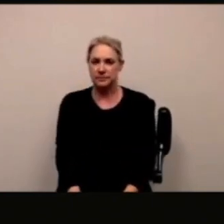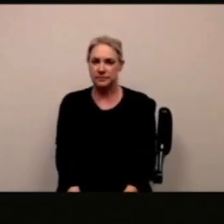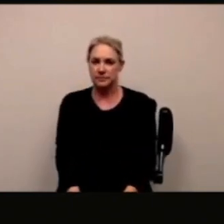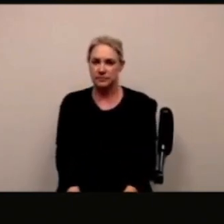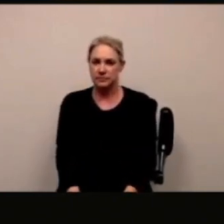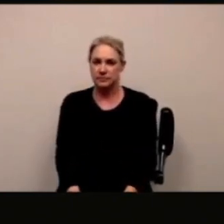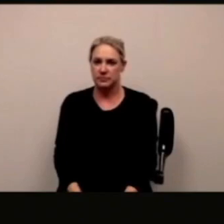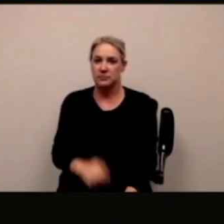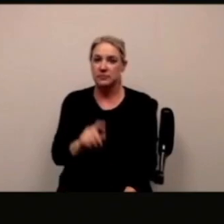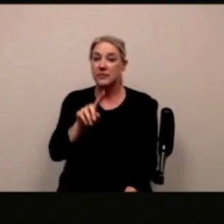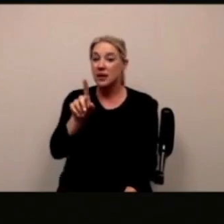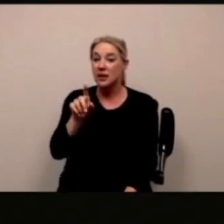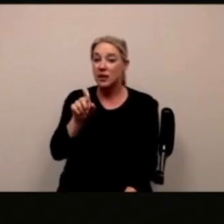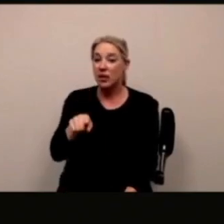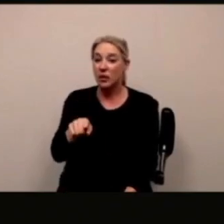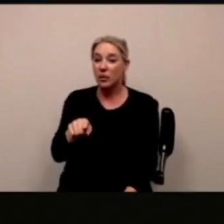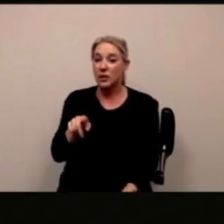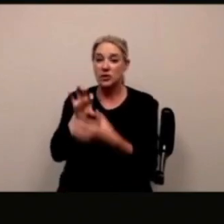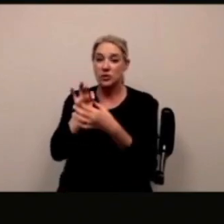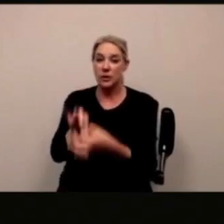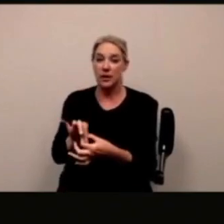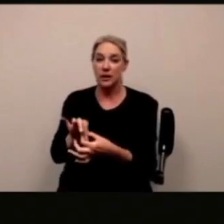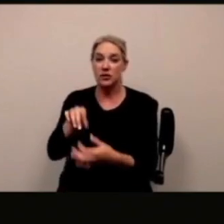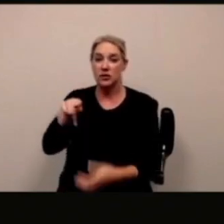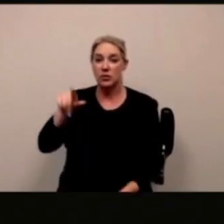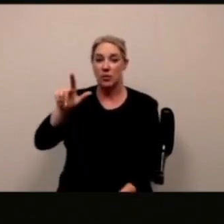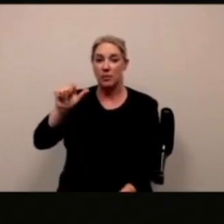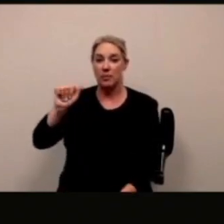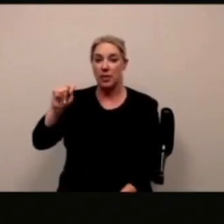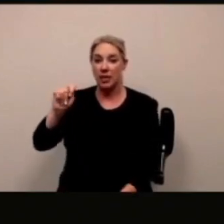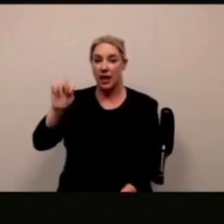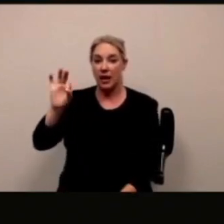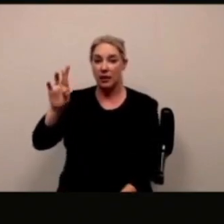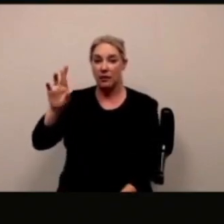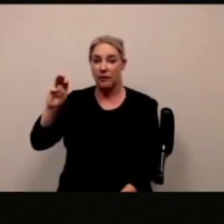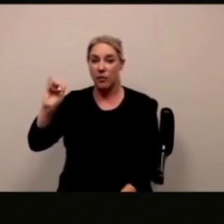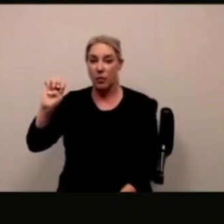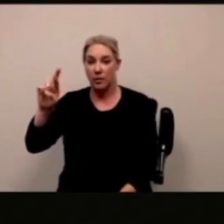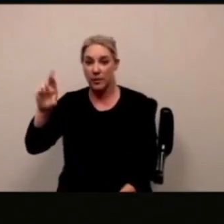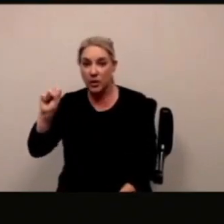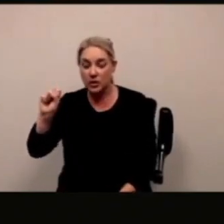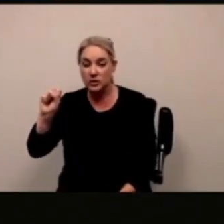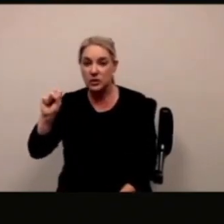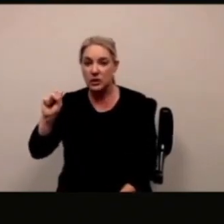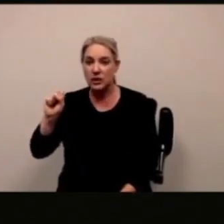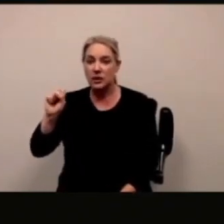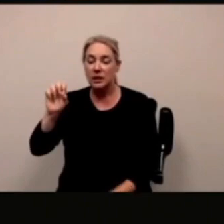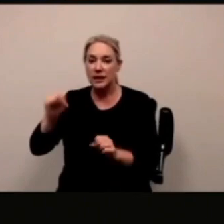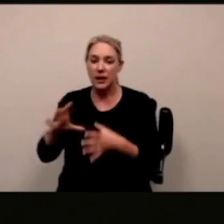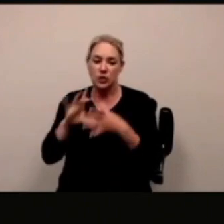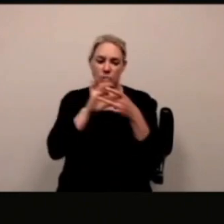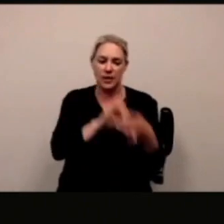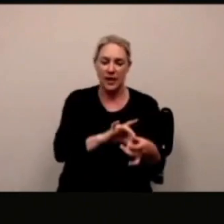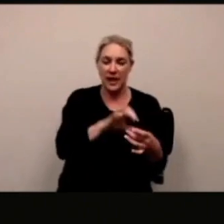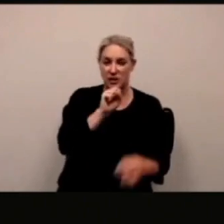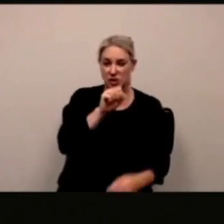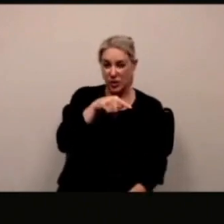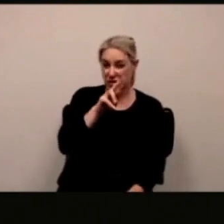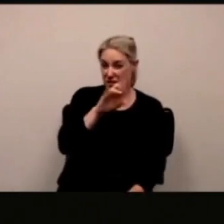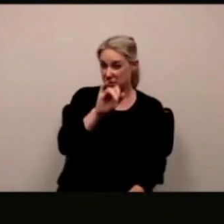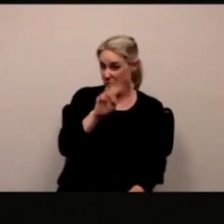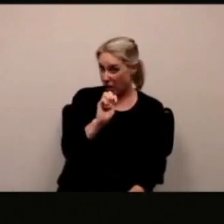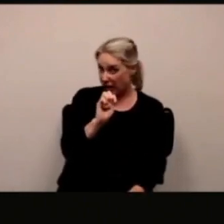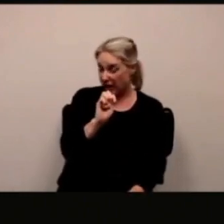There's a question about making platformers. Is there a way to fix the camera to a sprite to make a platformer with a moving background? That is a very interesting thought